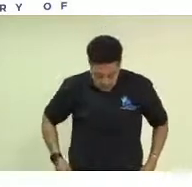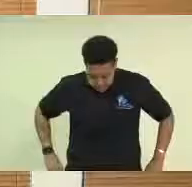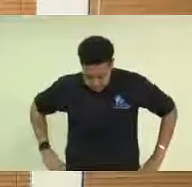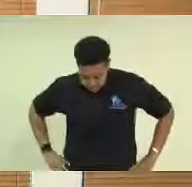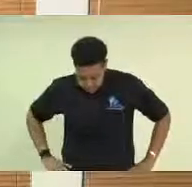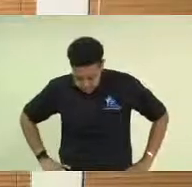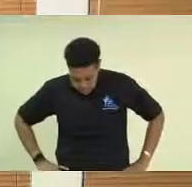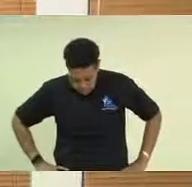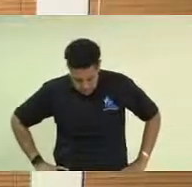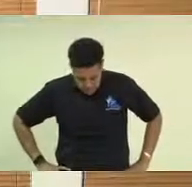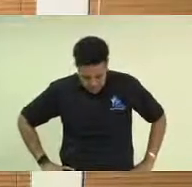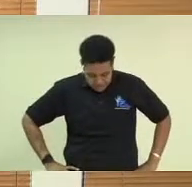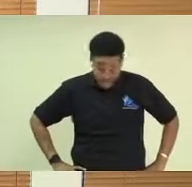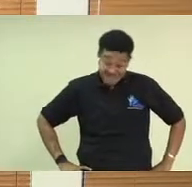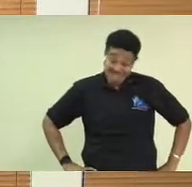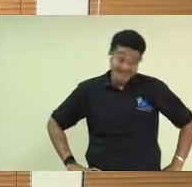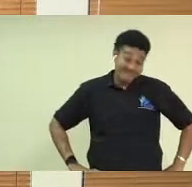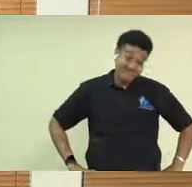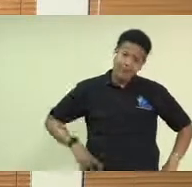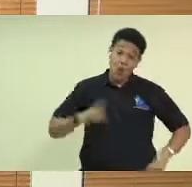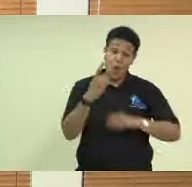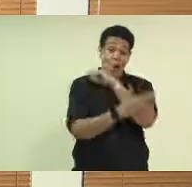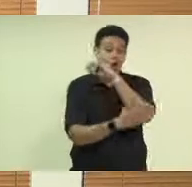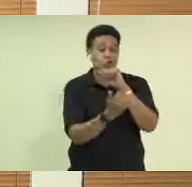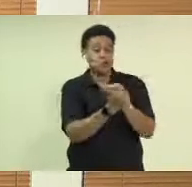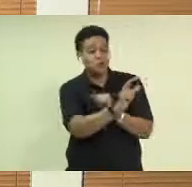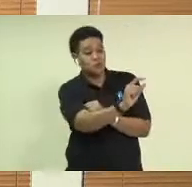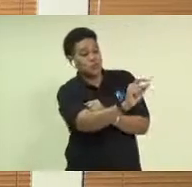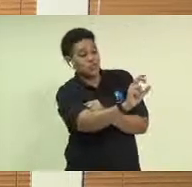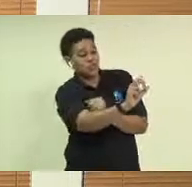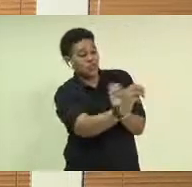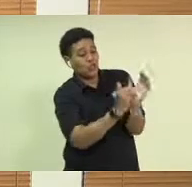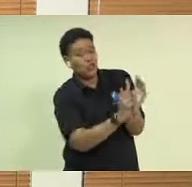country with a population of 20,000 or 30,000,